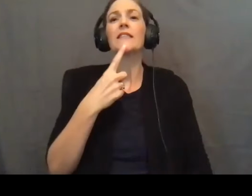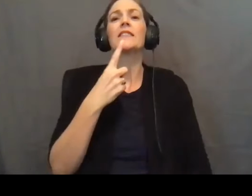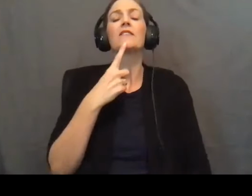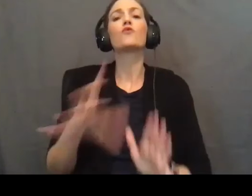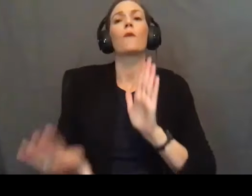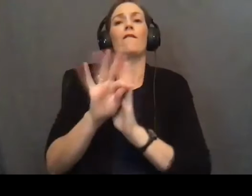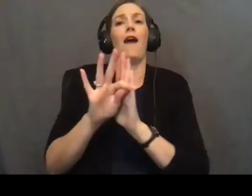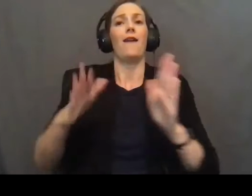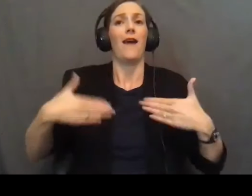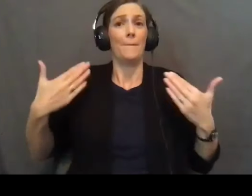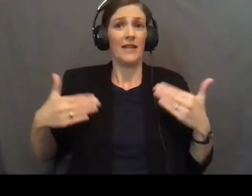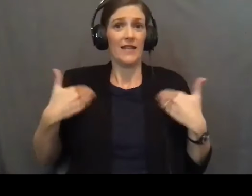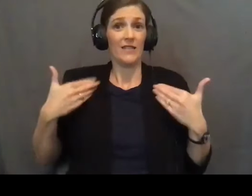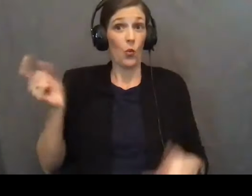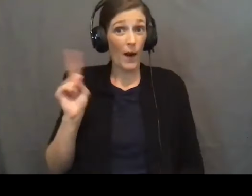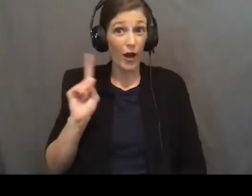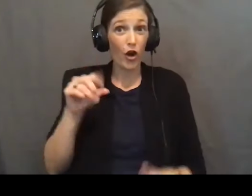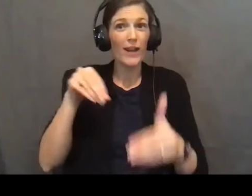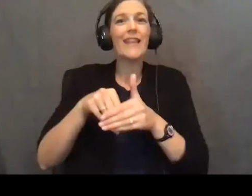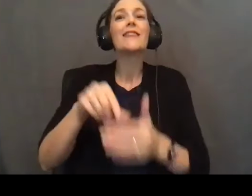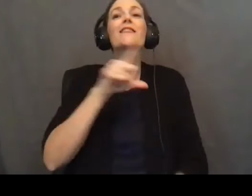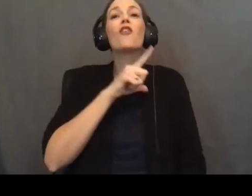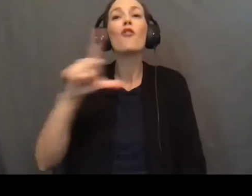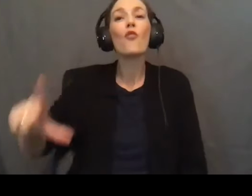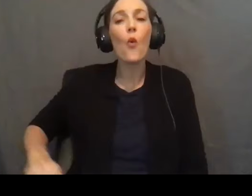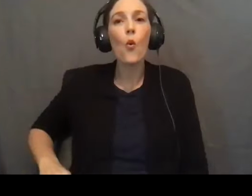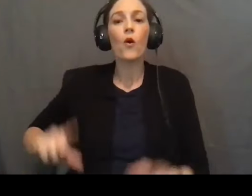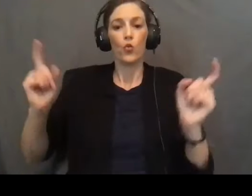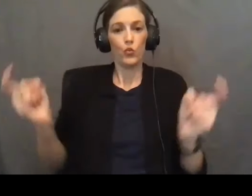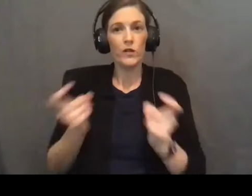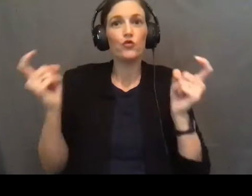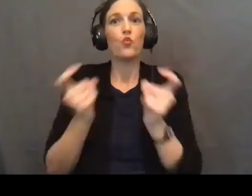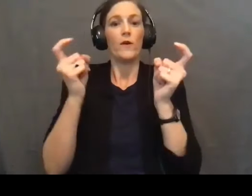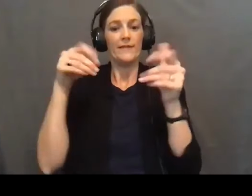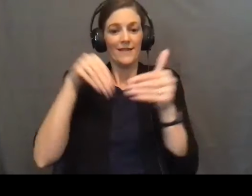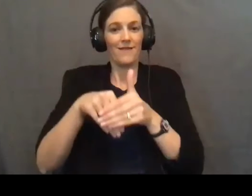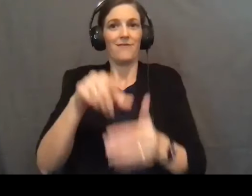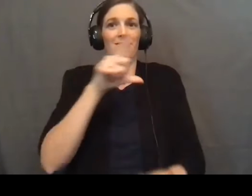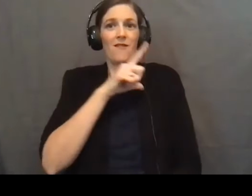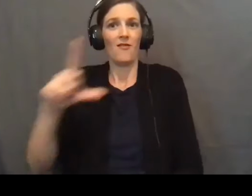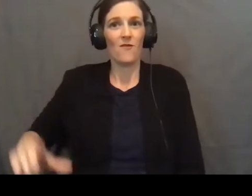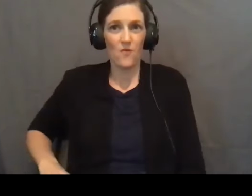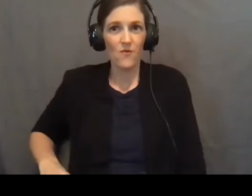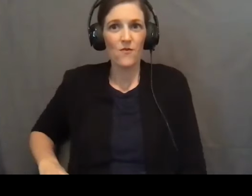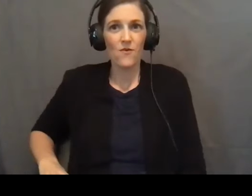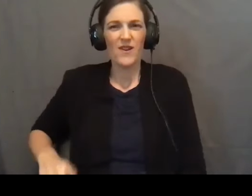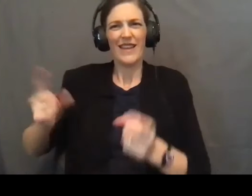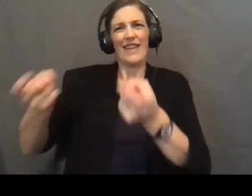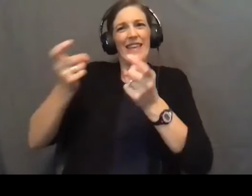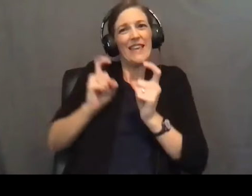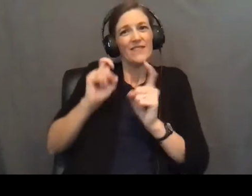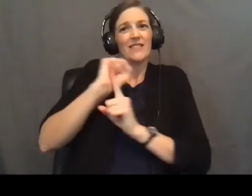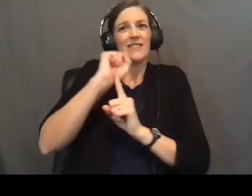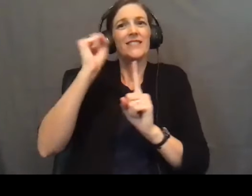find your happiness in the Lord. He says, rejoice in the Lord. He gives us the circumstance,